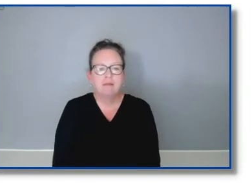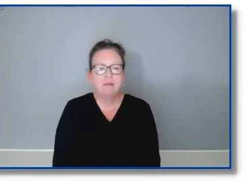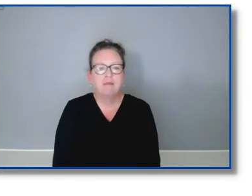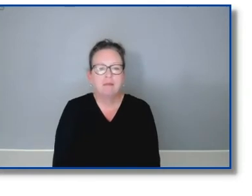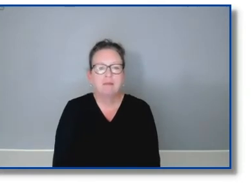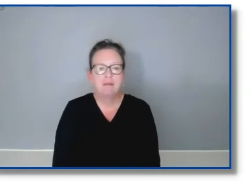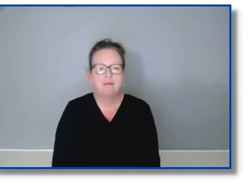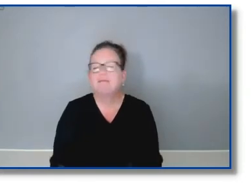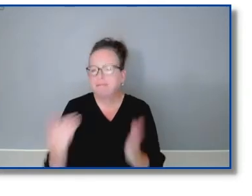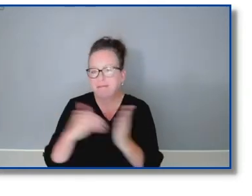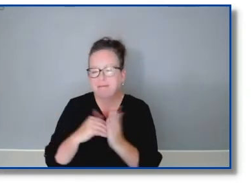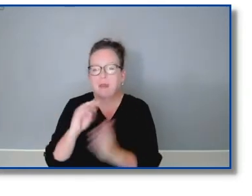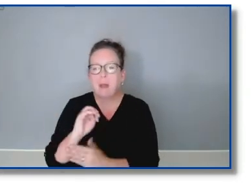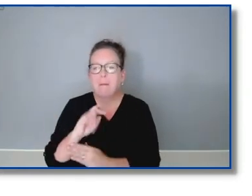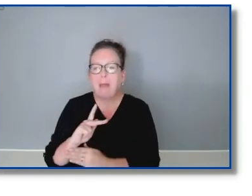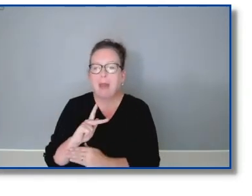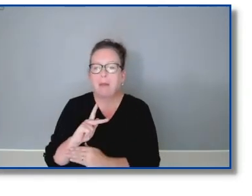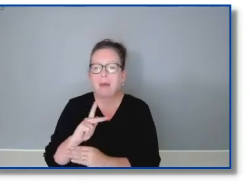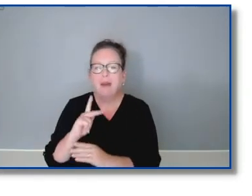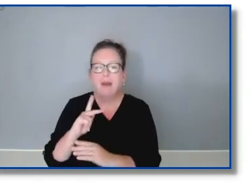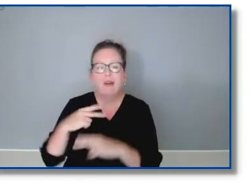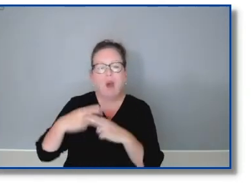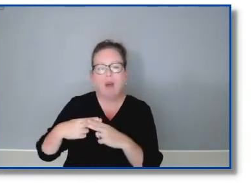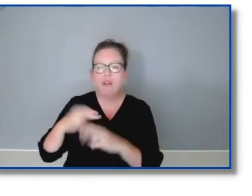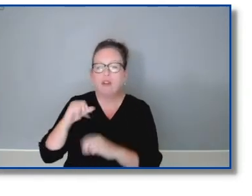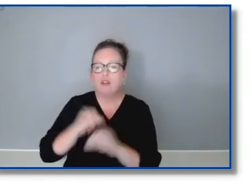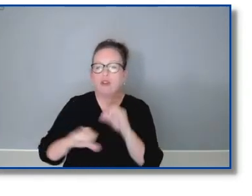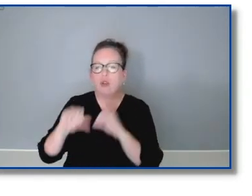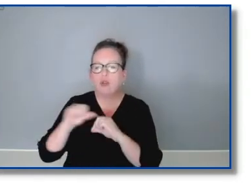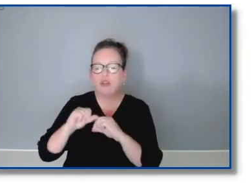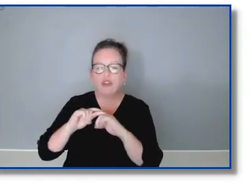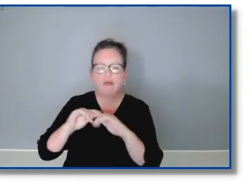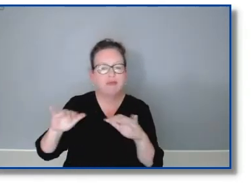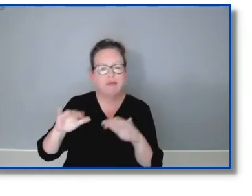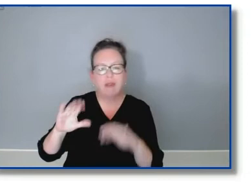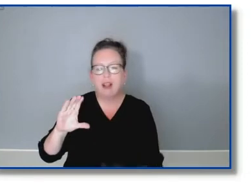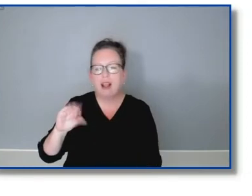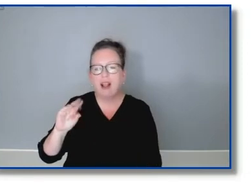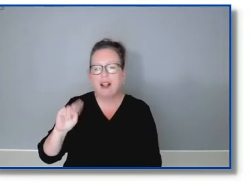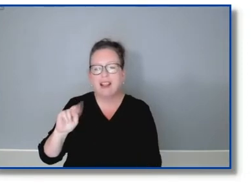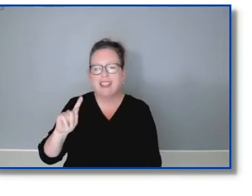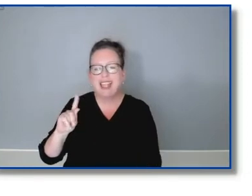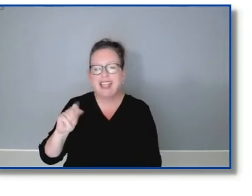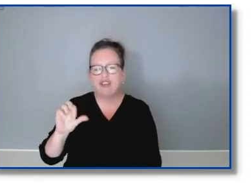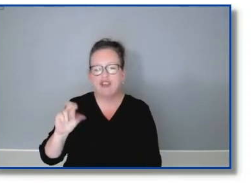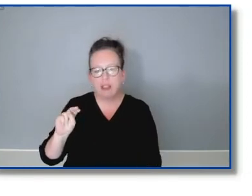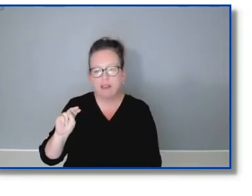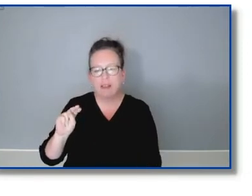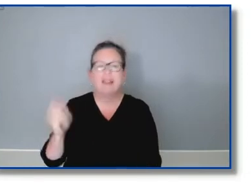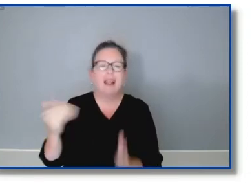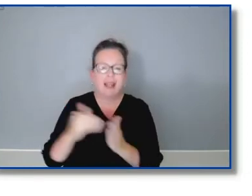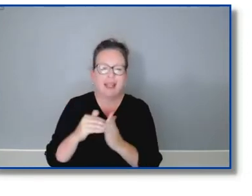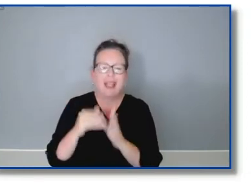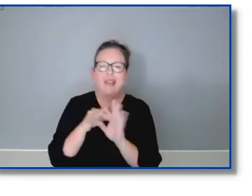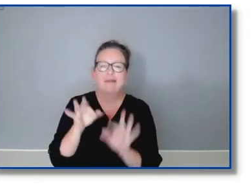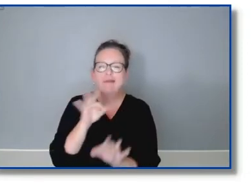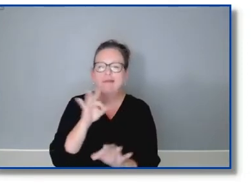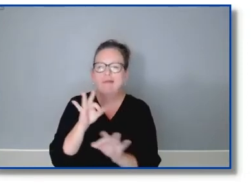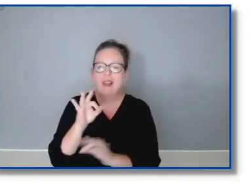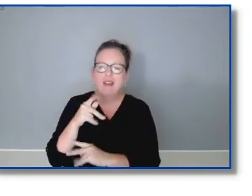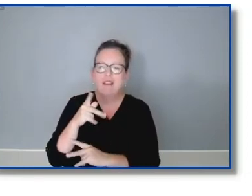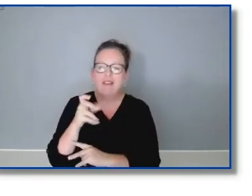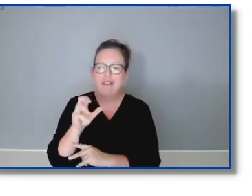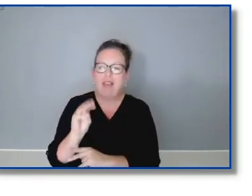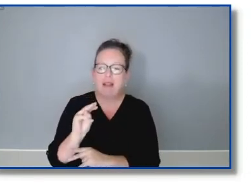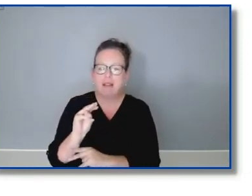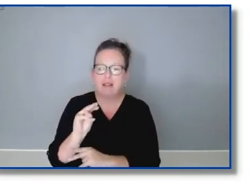This is a map of social contagions and phantom phenomena that was commissioned for the New York Times at the beginning of the pandemic. As it